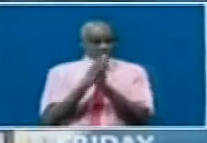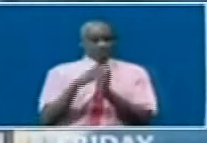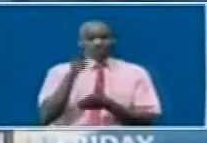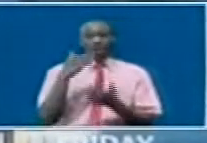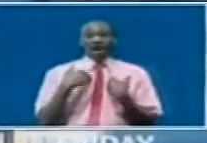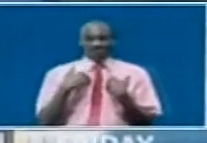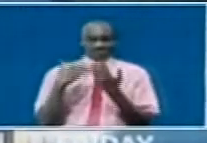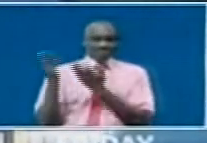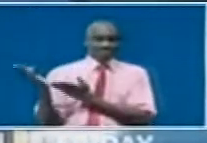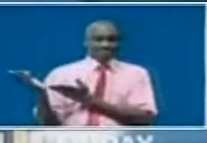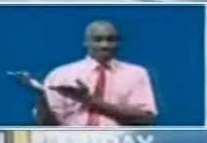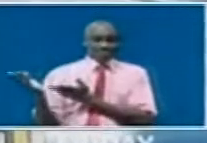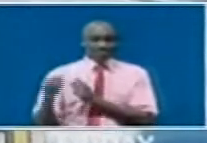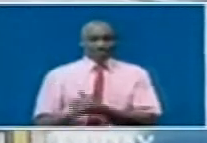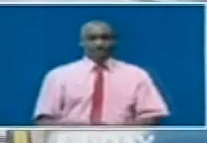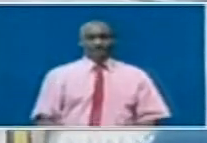more.